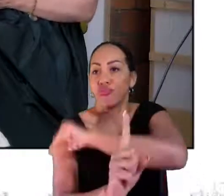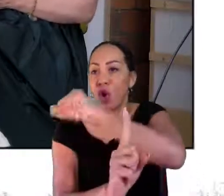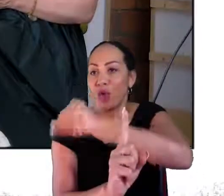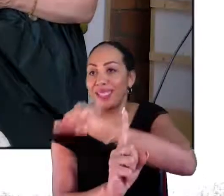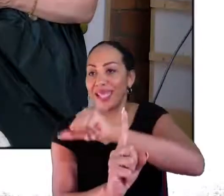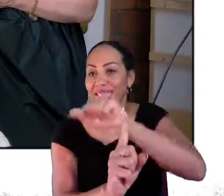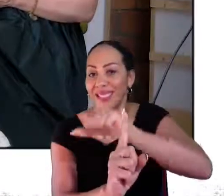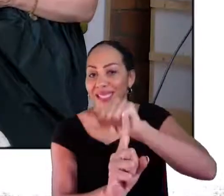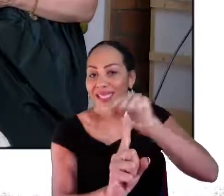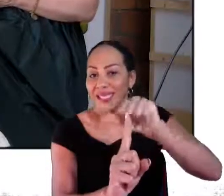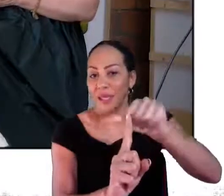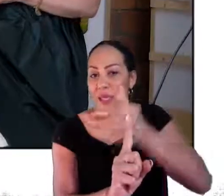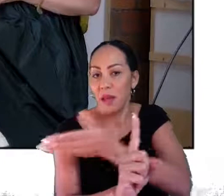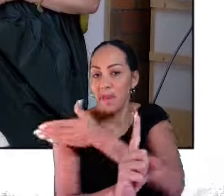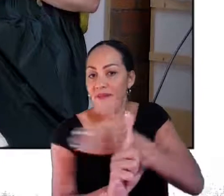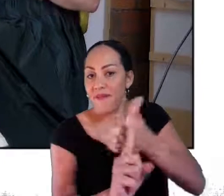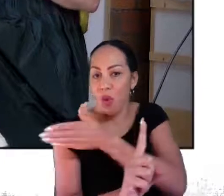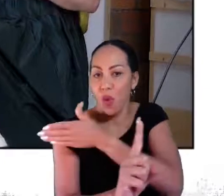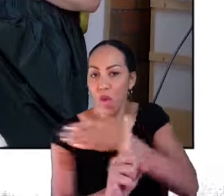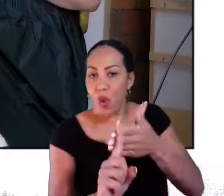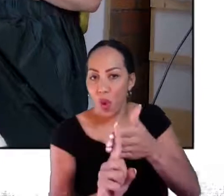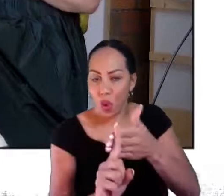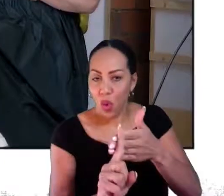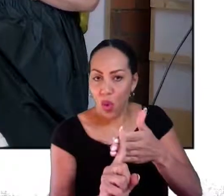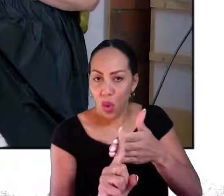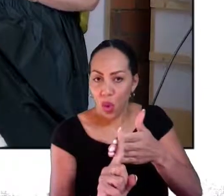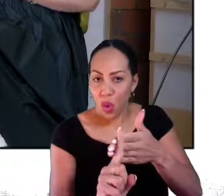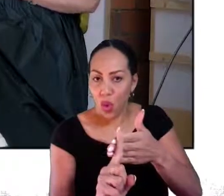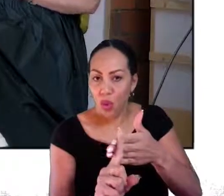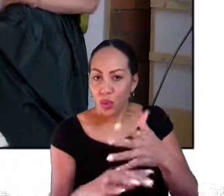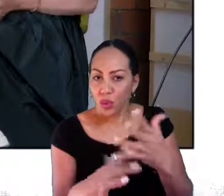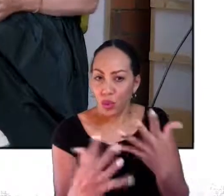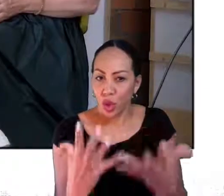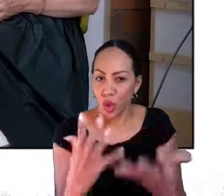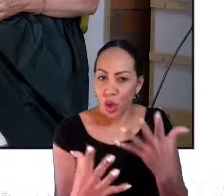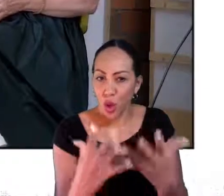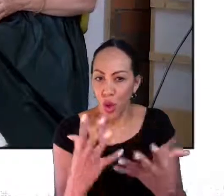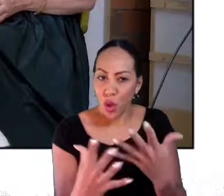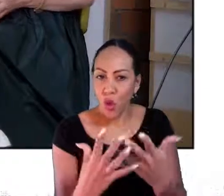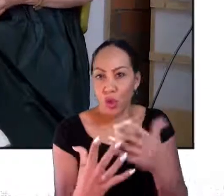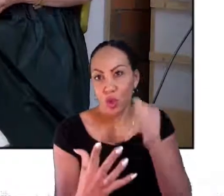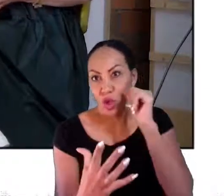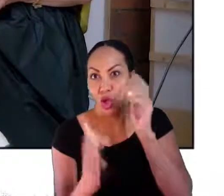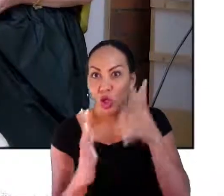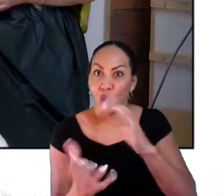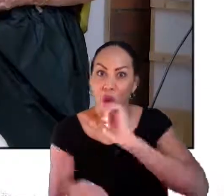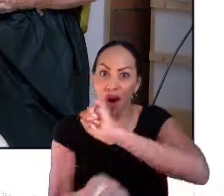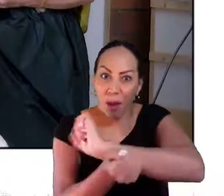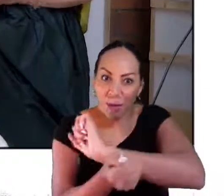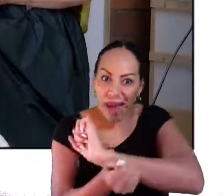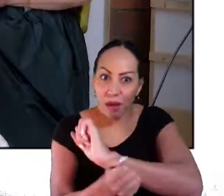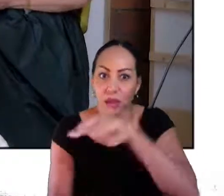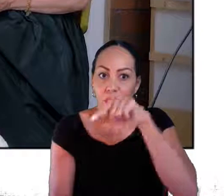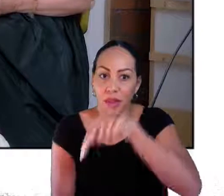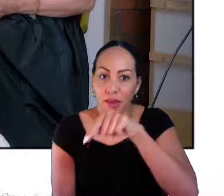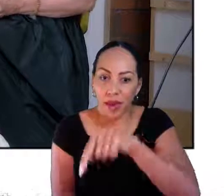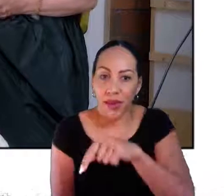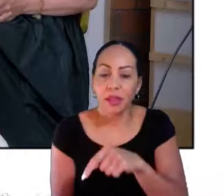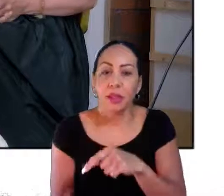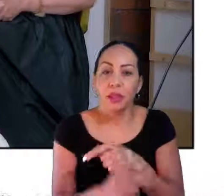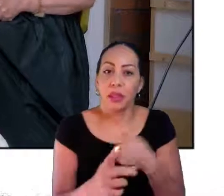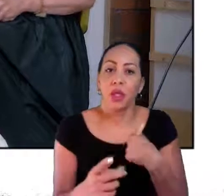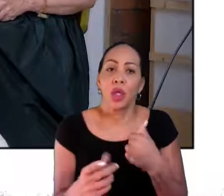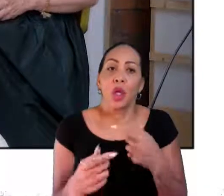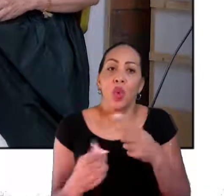then we're prototyping it every phase of the way, basically trying to lay out a way